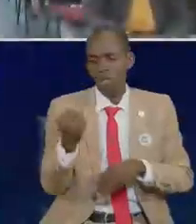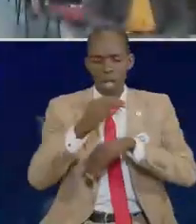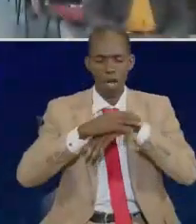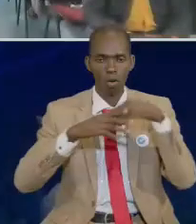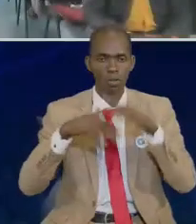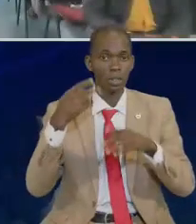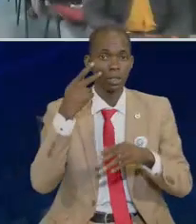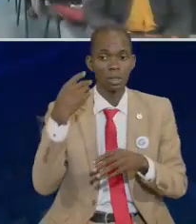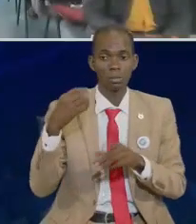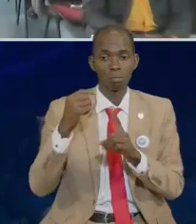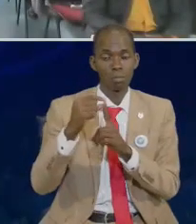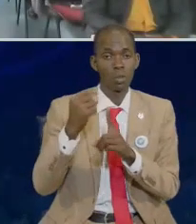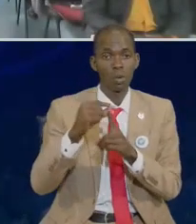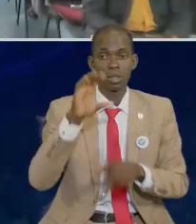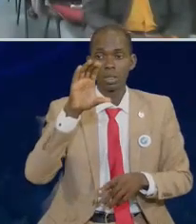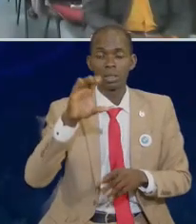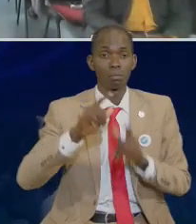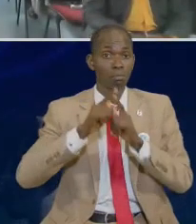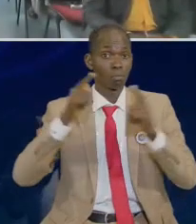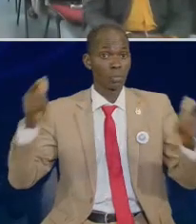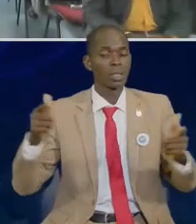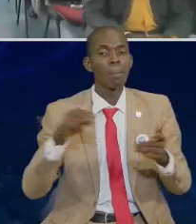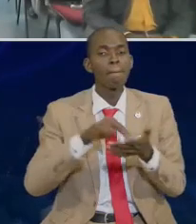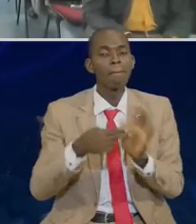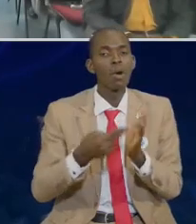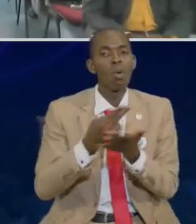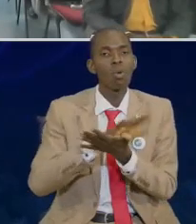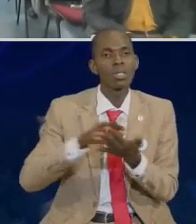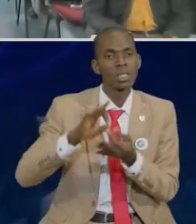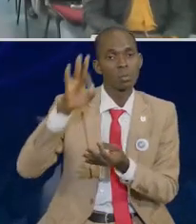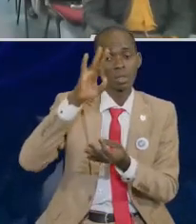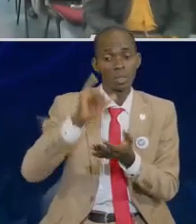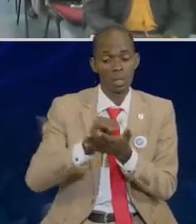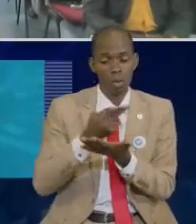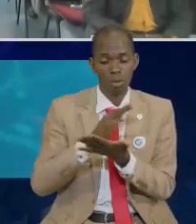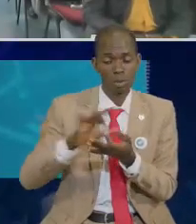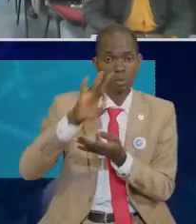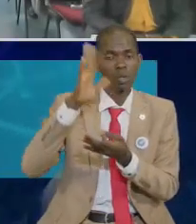It's referring to the Holy Ghost, that he may abide with you forever.